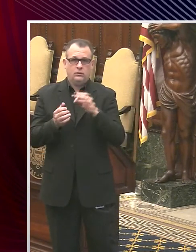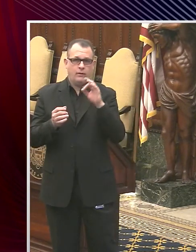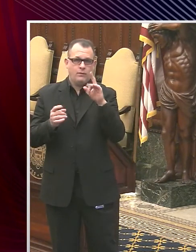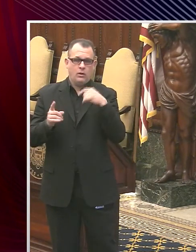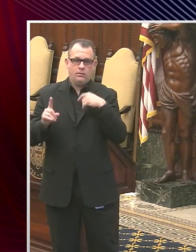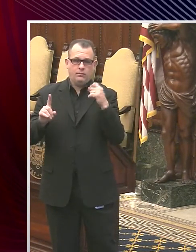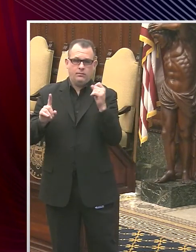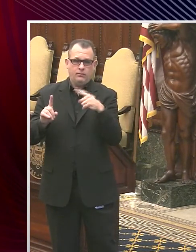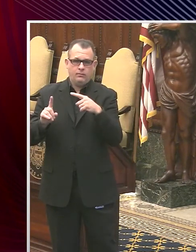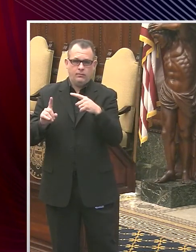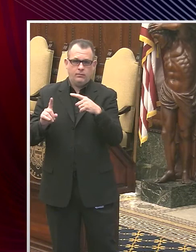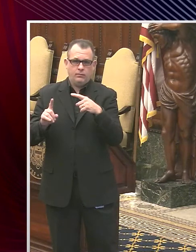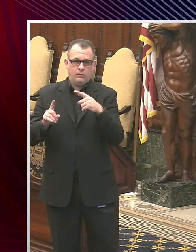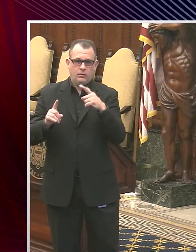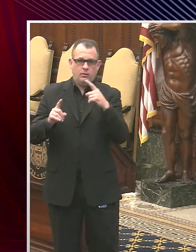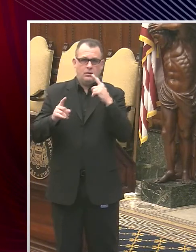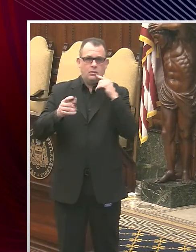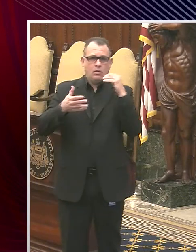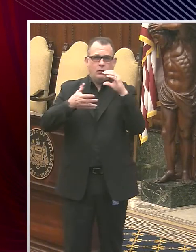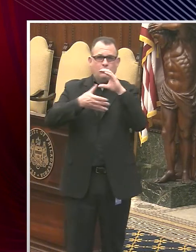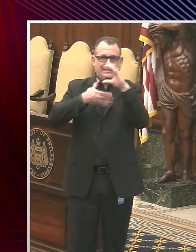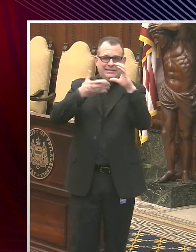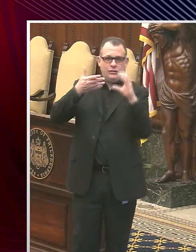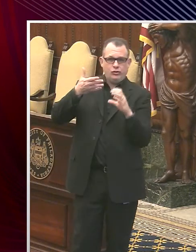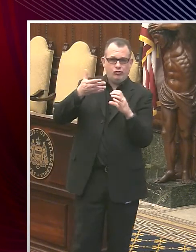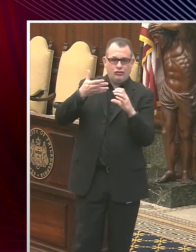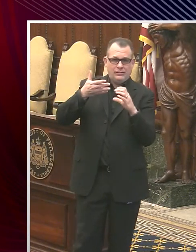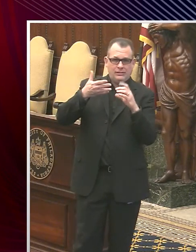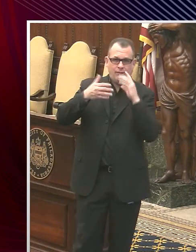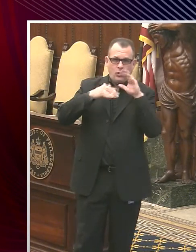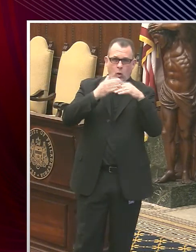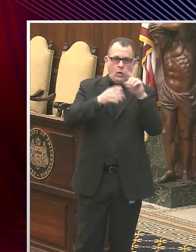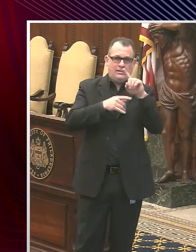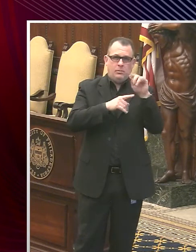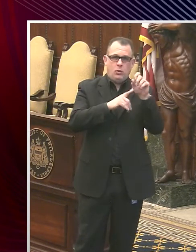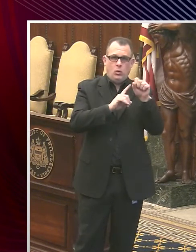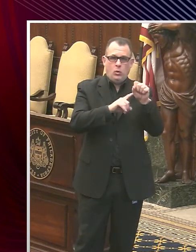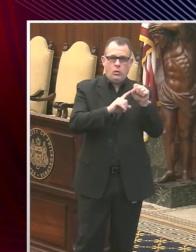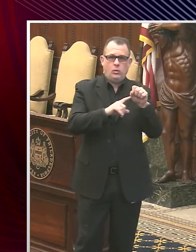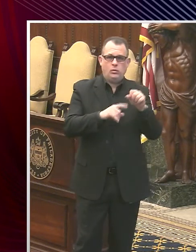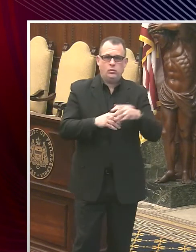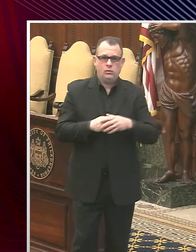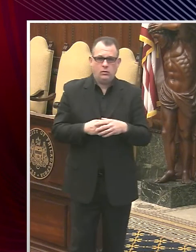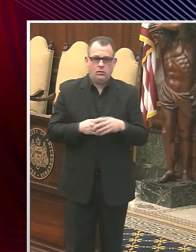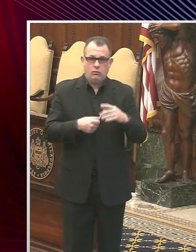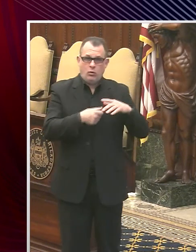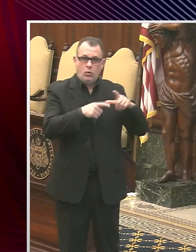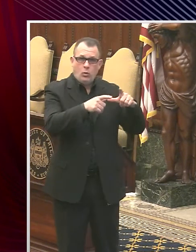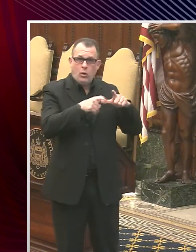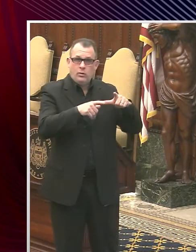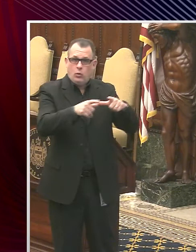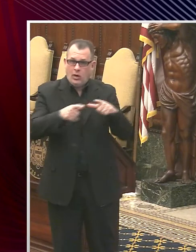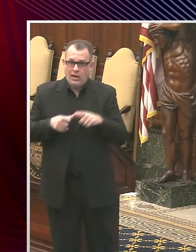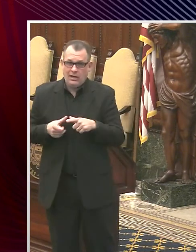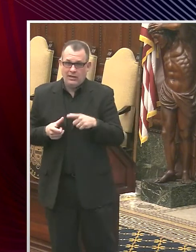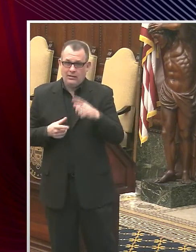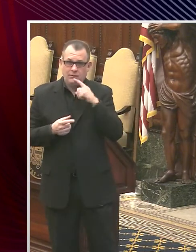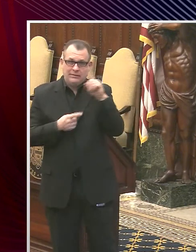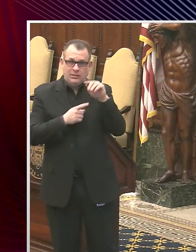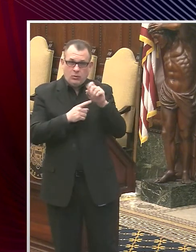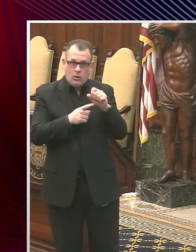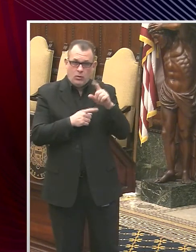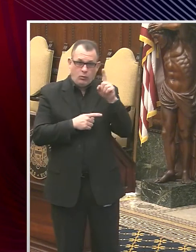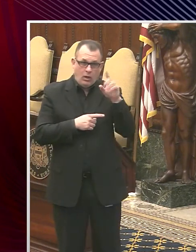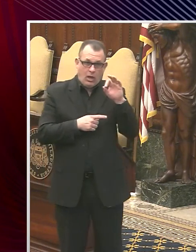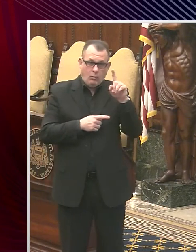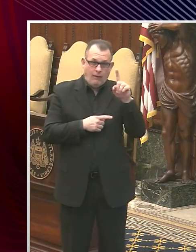is the criteria for the inclusion of zip codes in the city vaccination site locations? There are zip codes such as